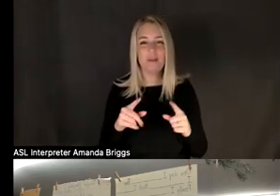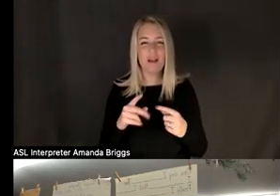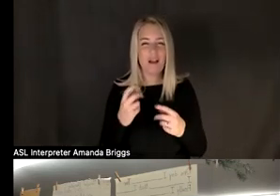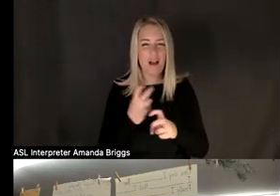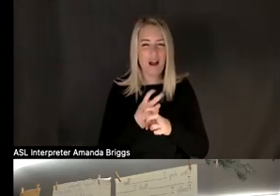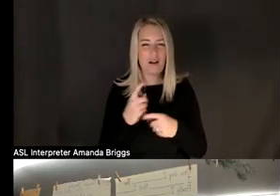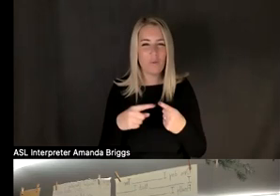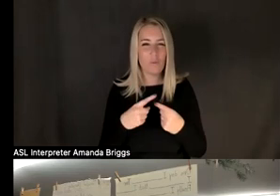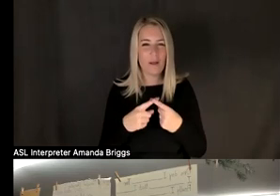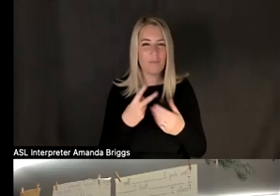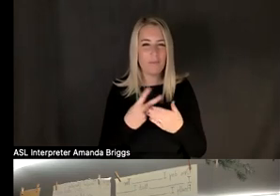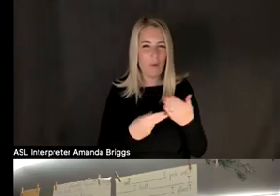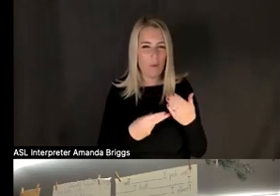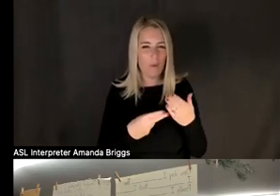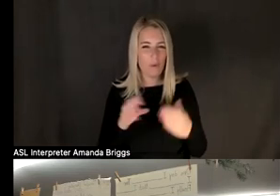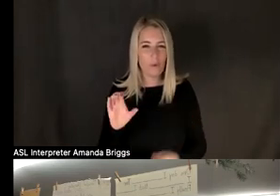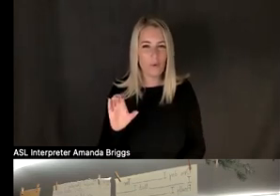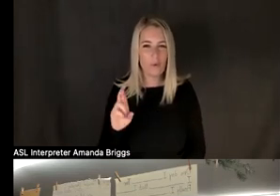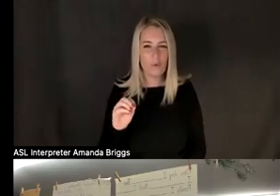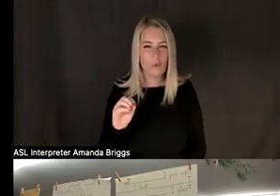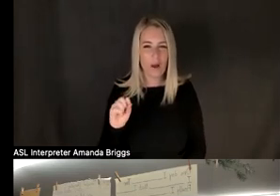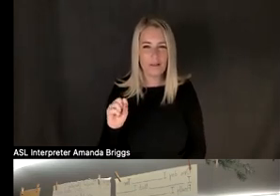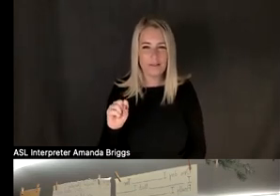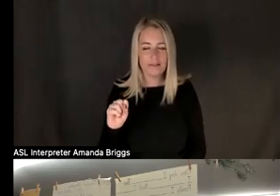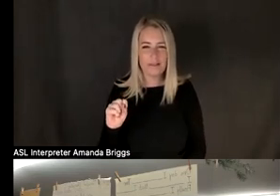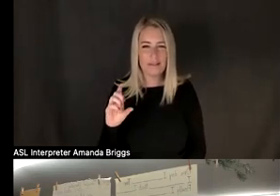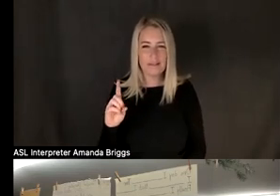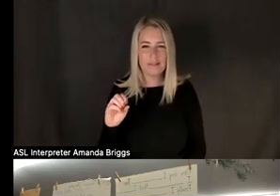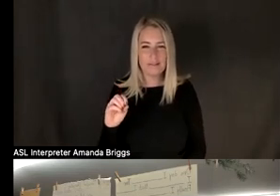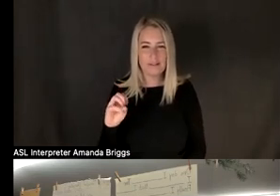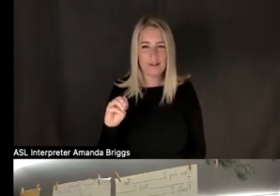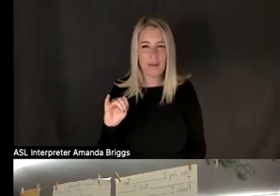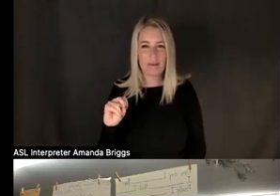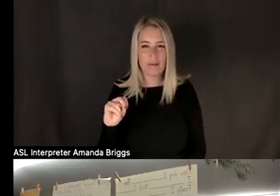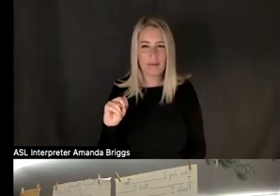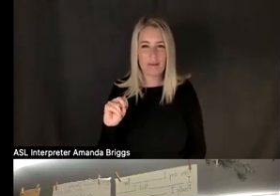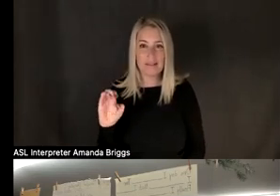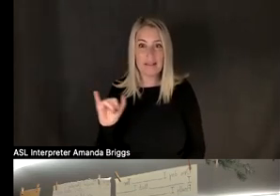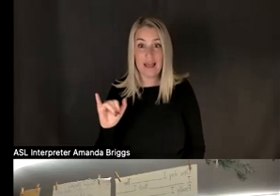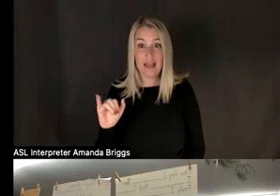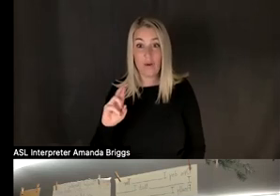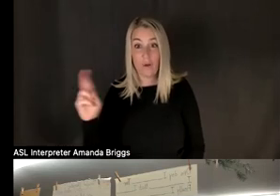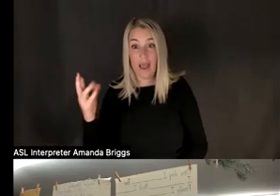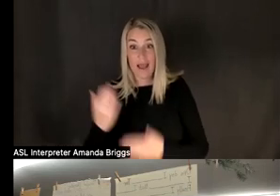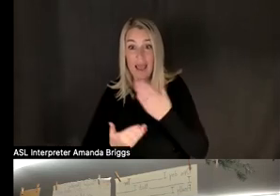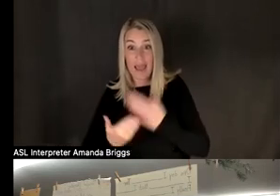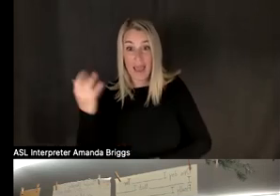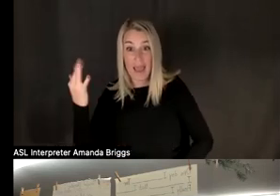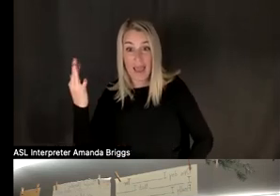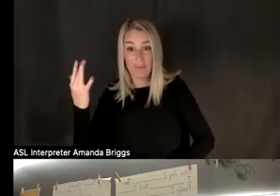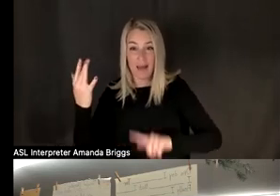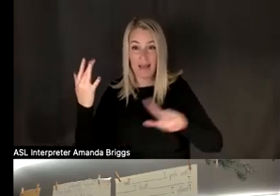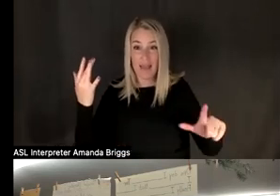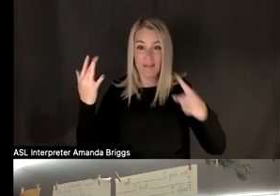that when you have maybe a right hand, but your left eye is the dominant one, you